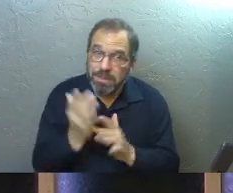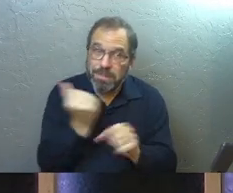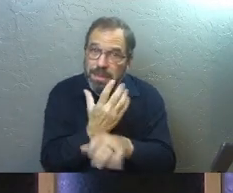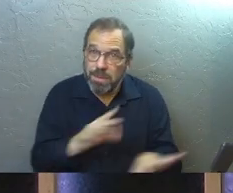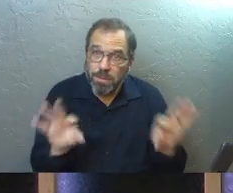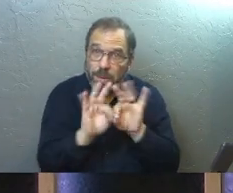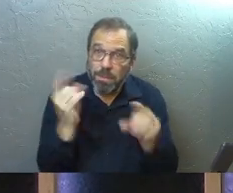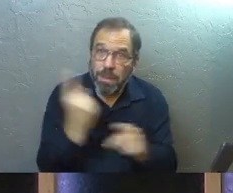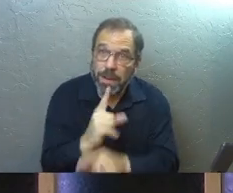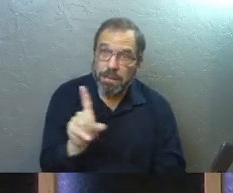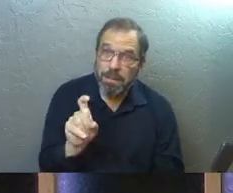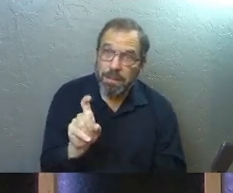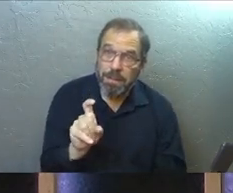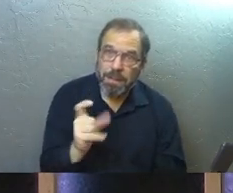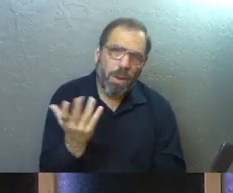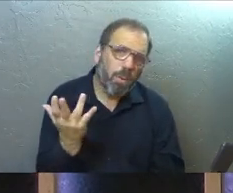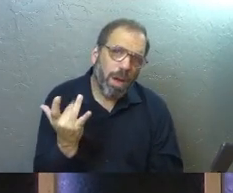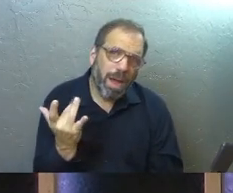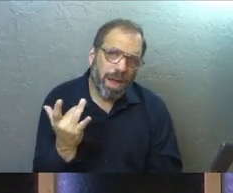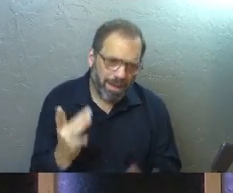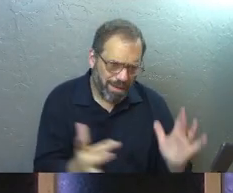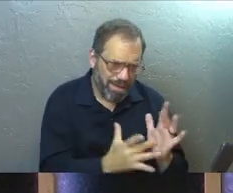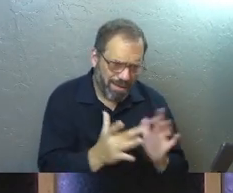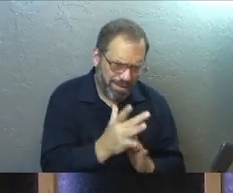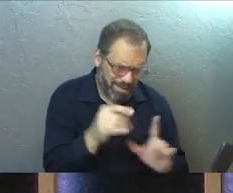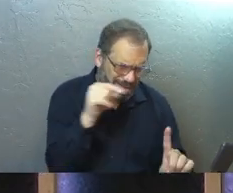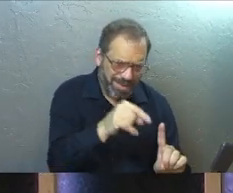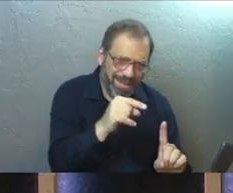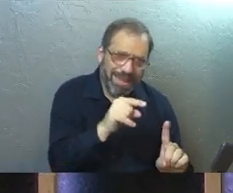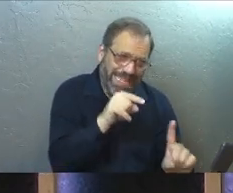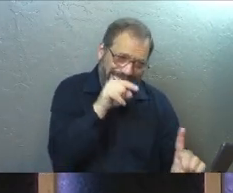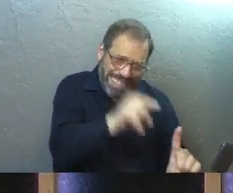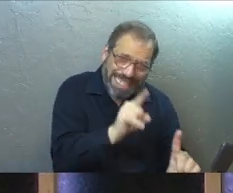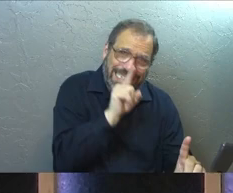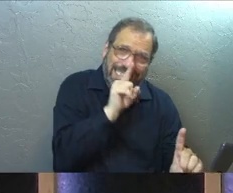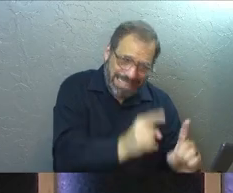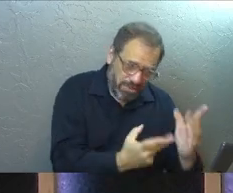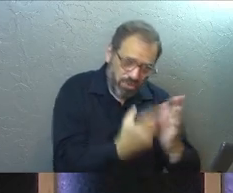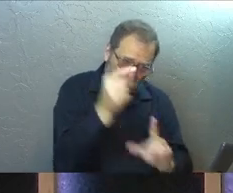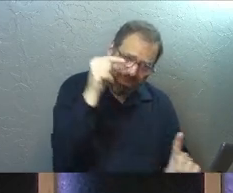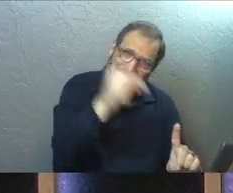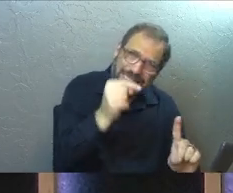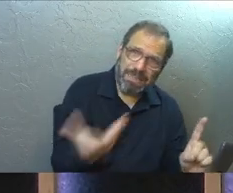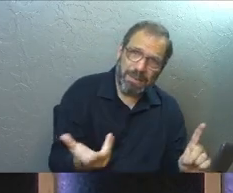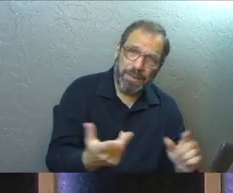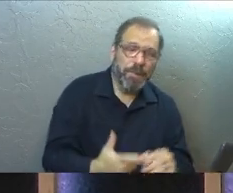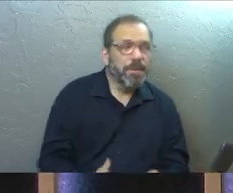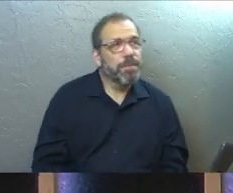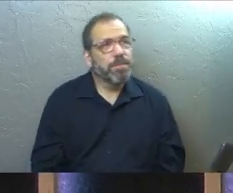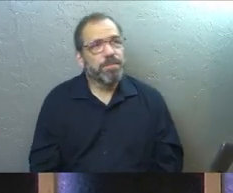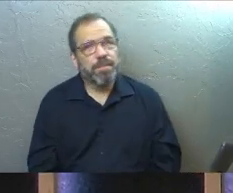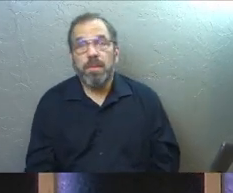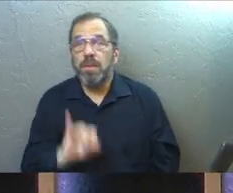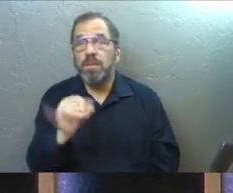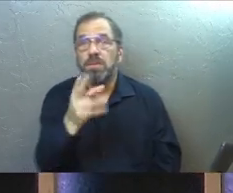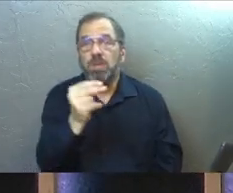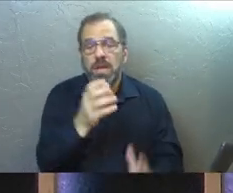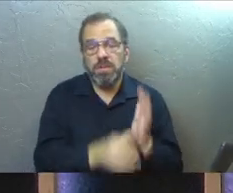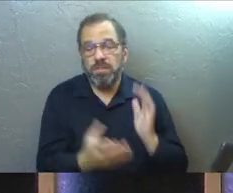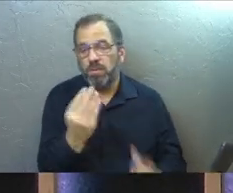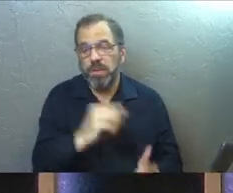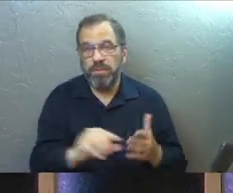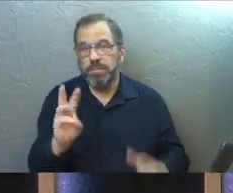yes? Why? Because Jesus is the truth. You know, I don't have a slide for this, but John